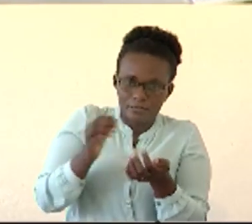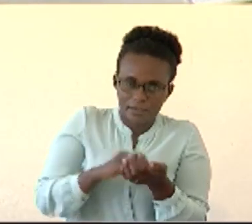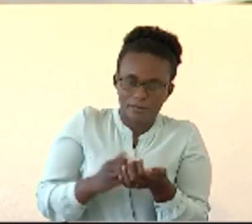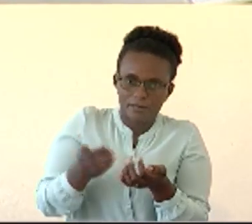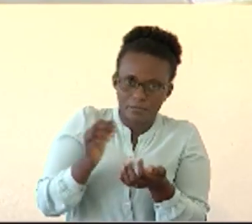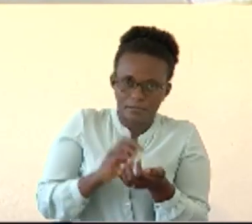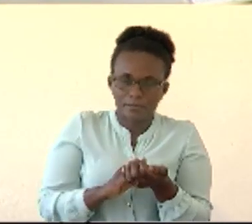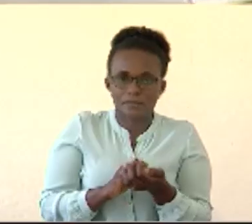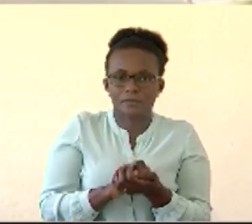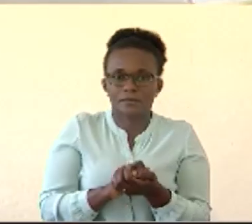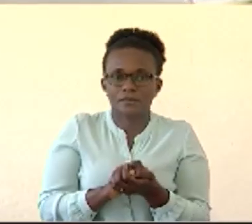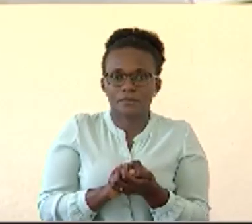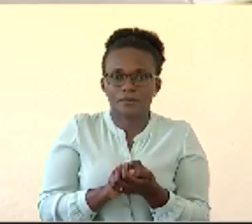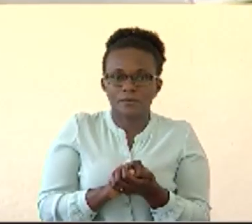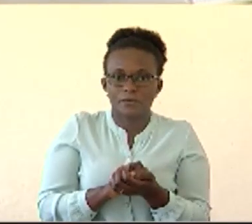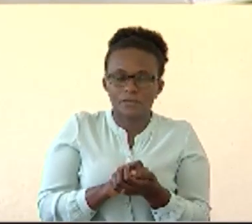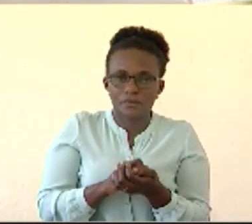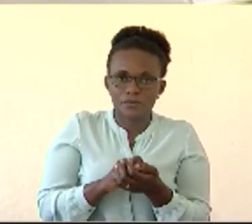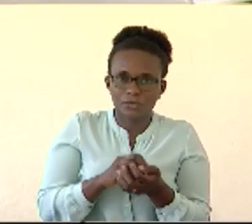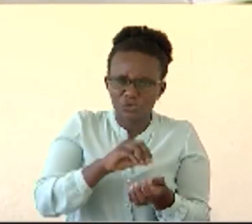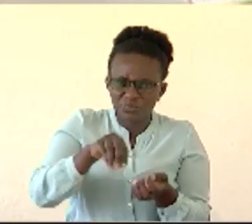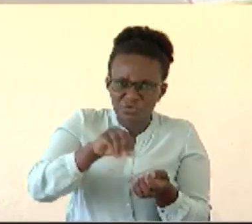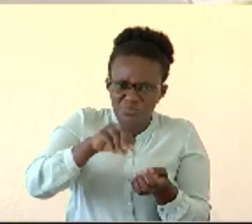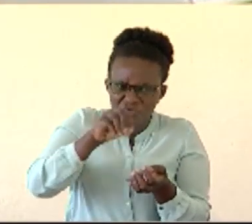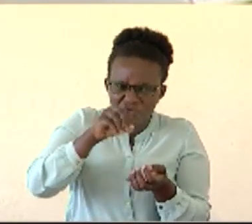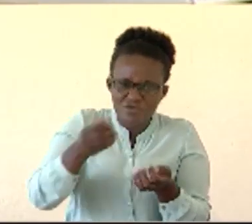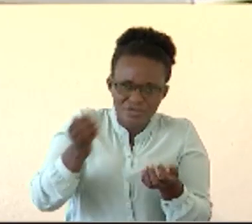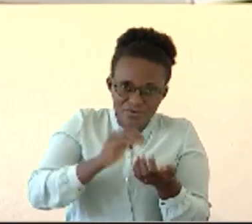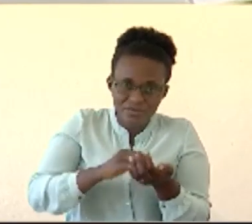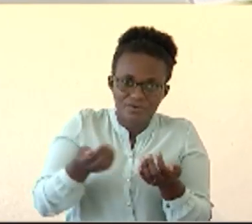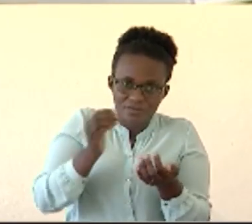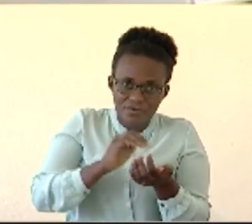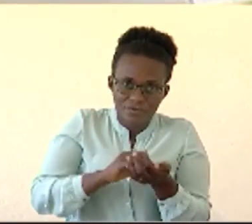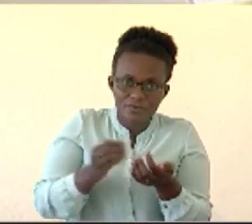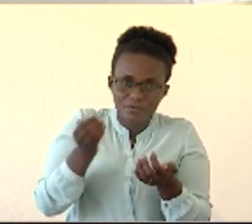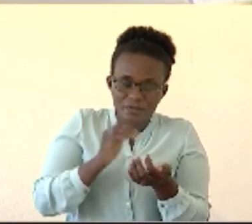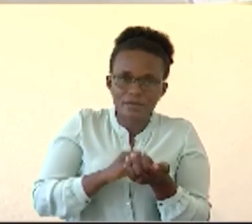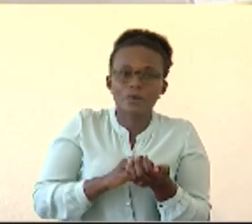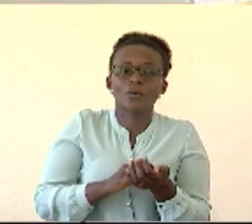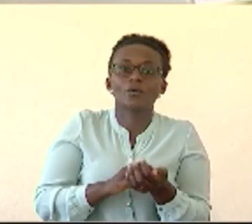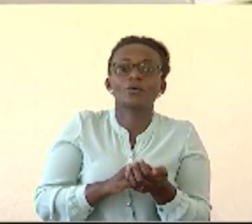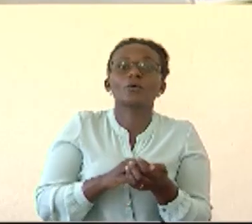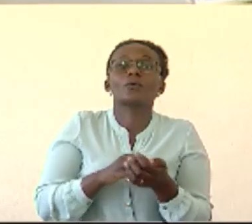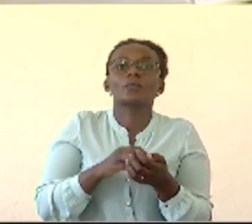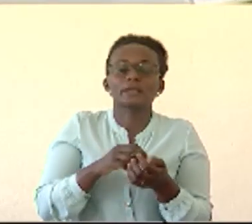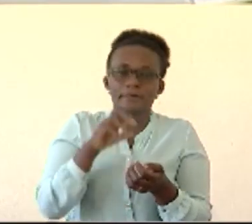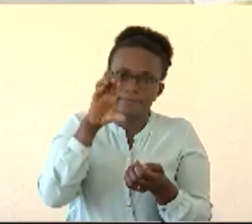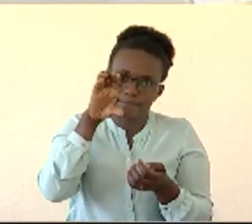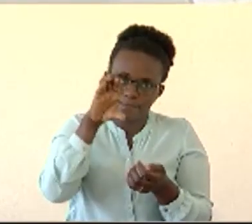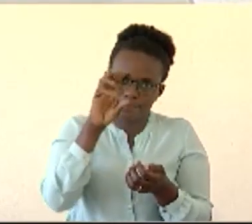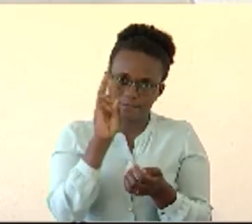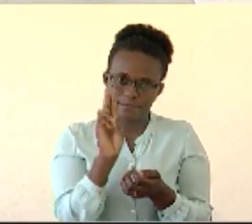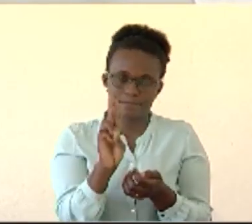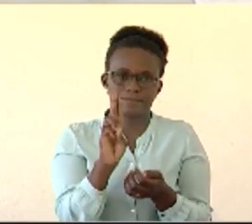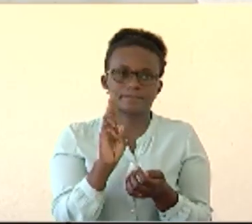which are these particles? They are particles of the copper that is being formed. And